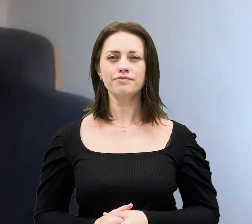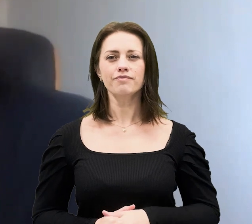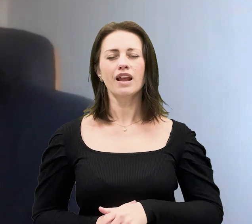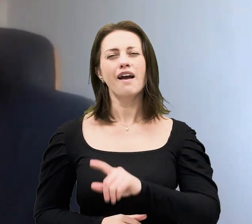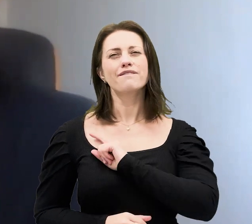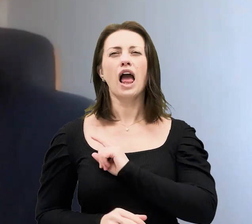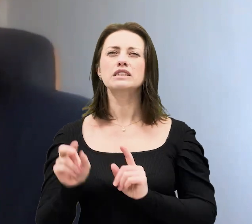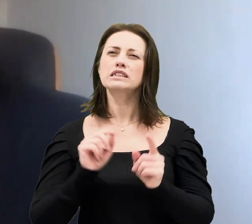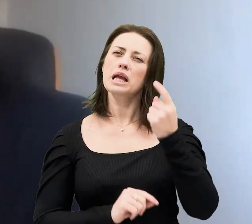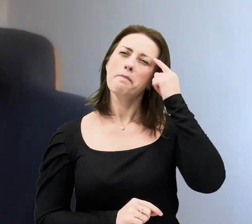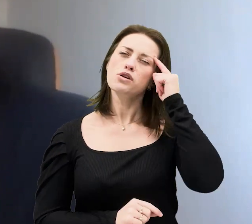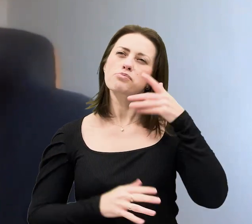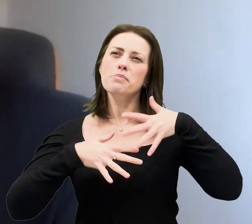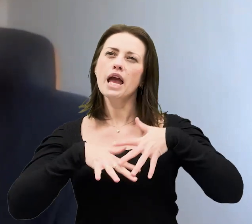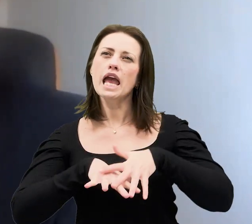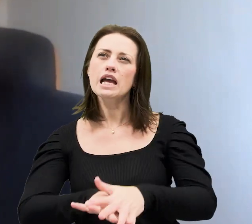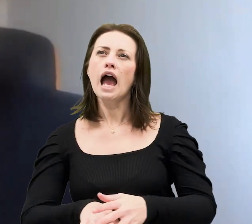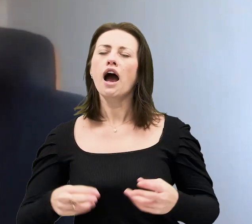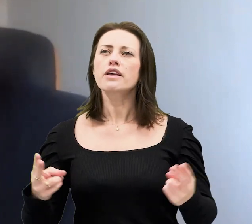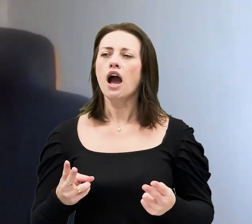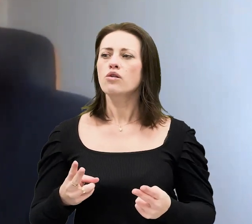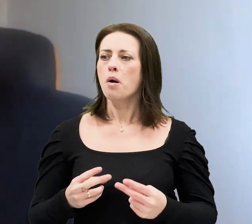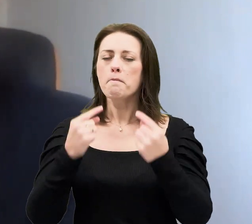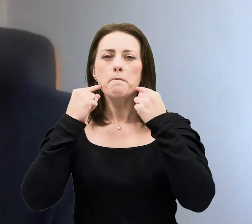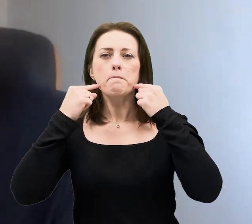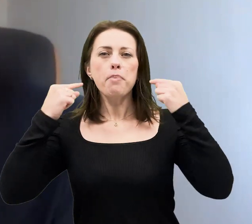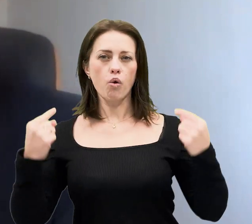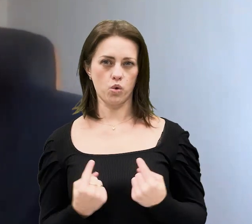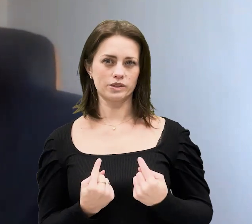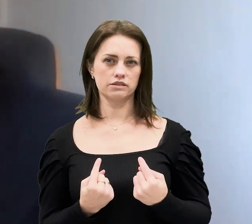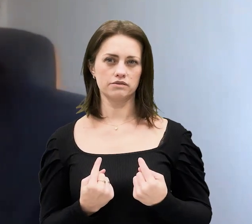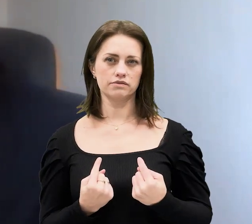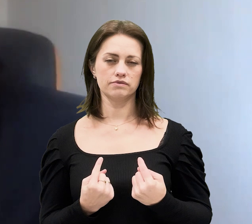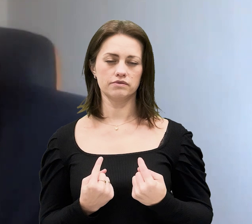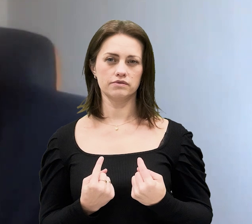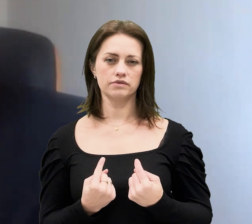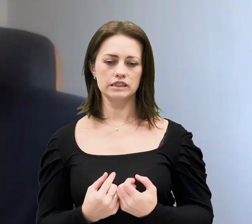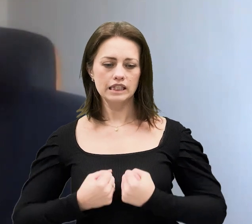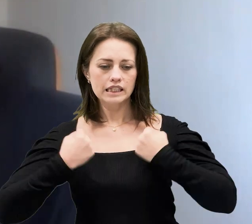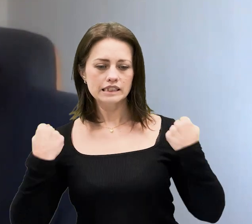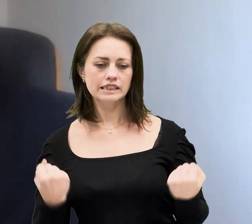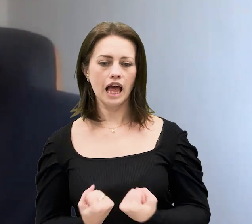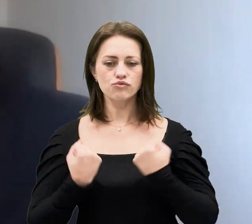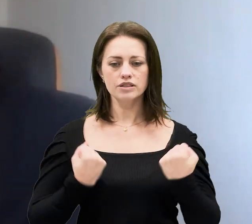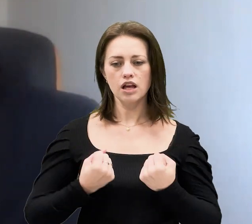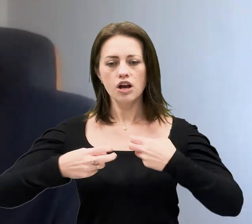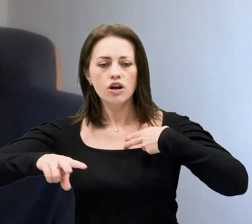Personally, I think about inclusion as any attempt, an initiative as a conversation,